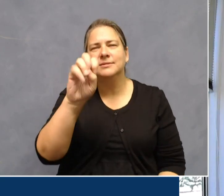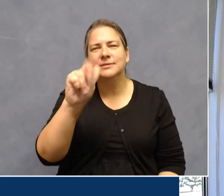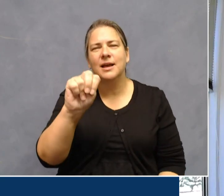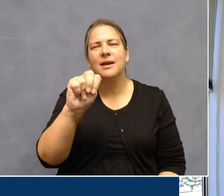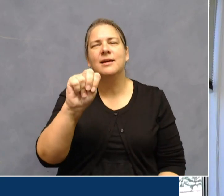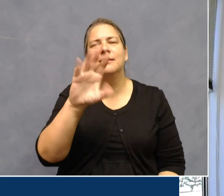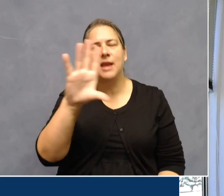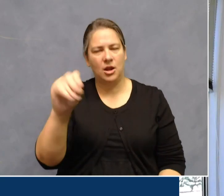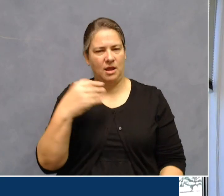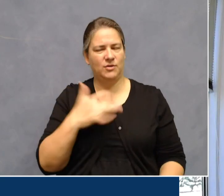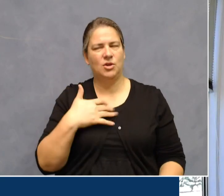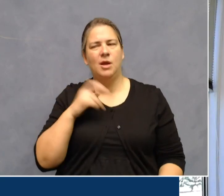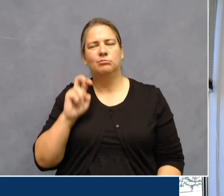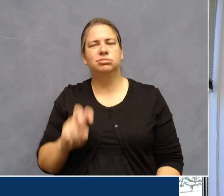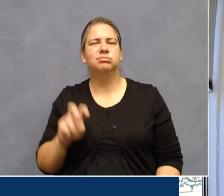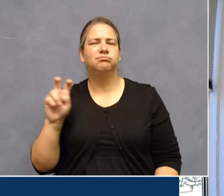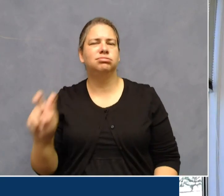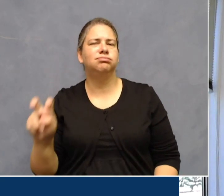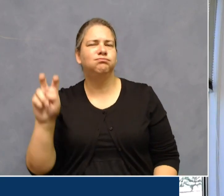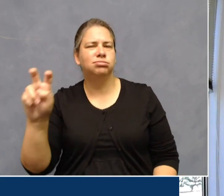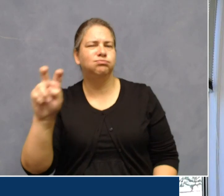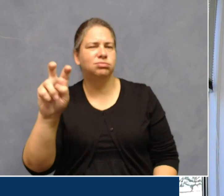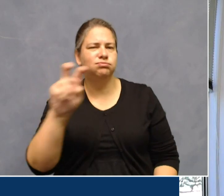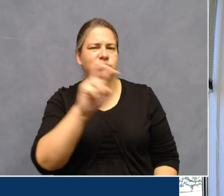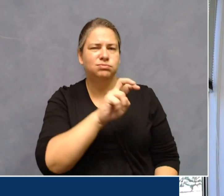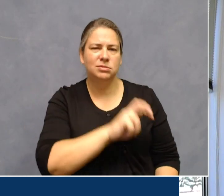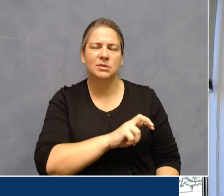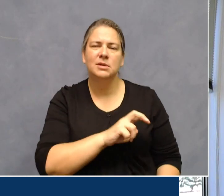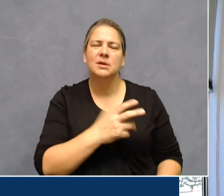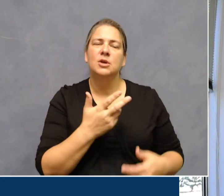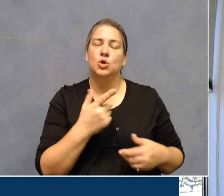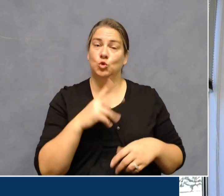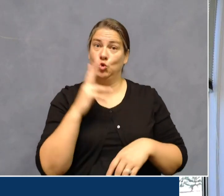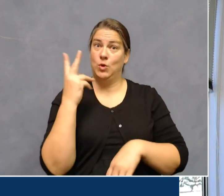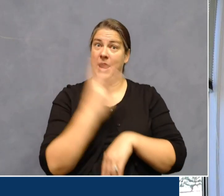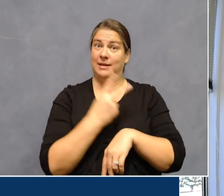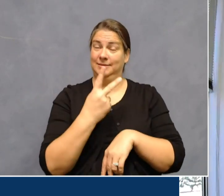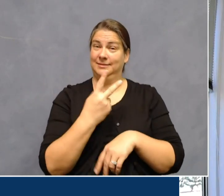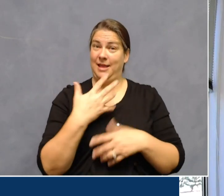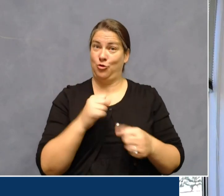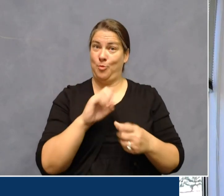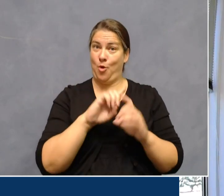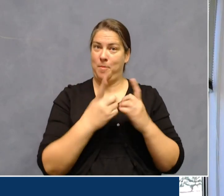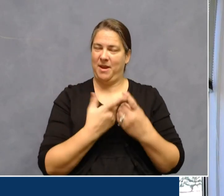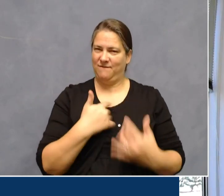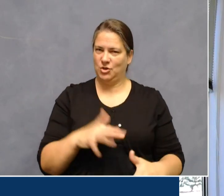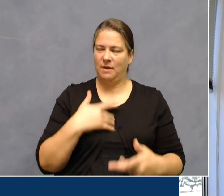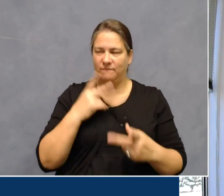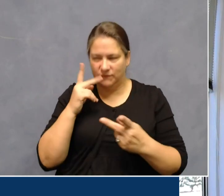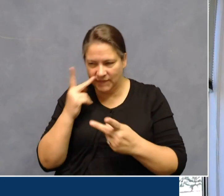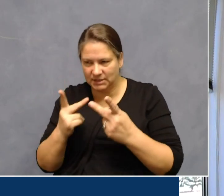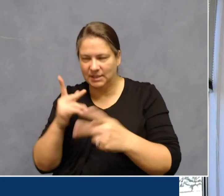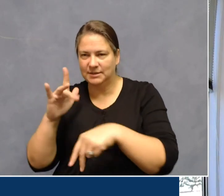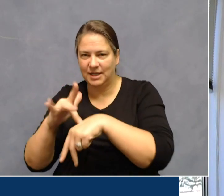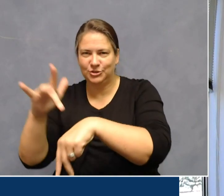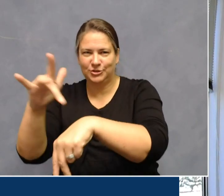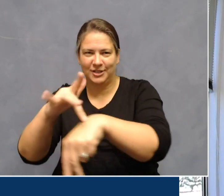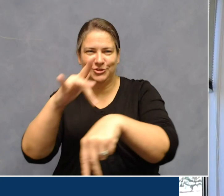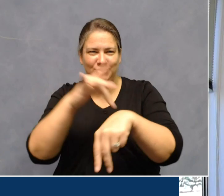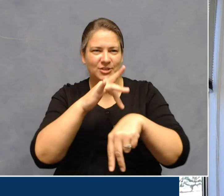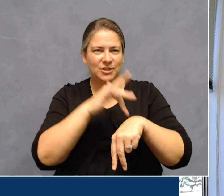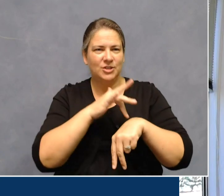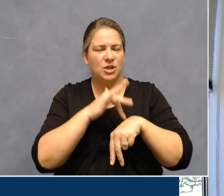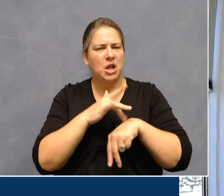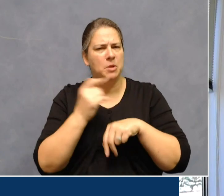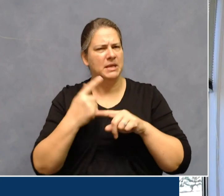7 local health departments over 2 days. It's different because of COVID, but it was important to connect with folks and to say